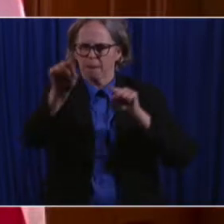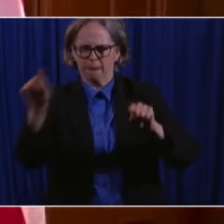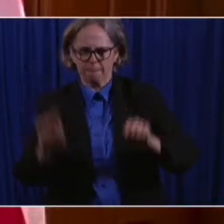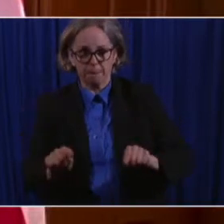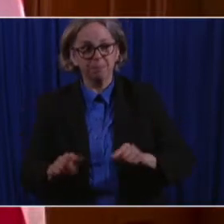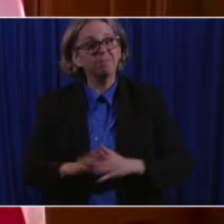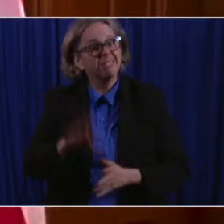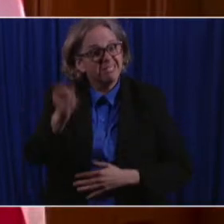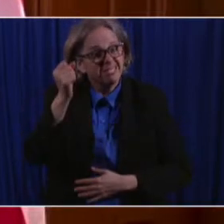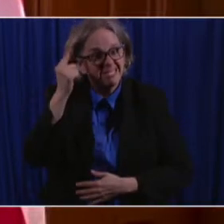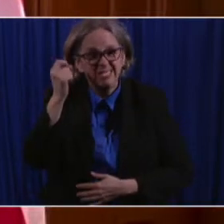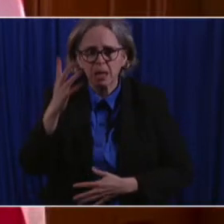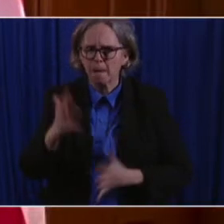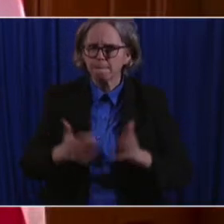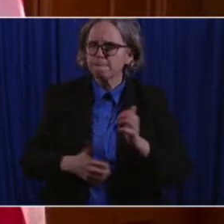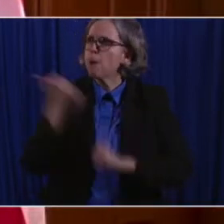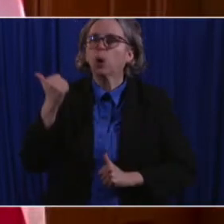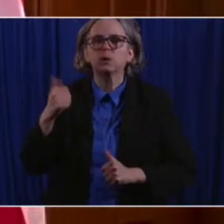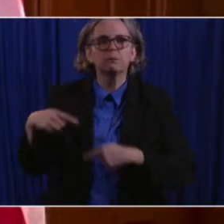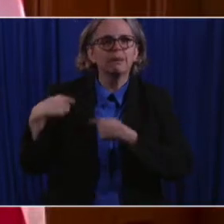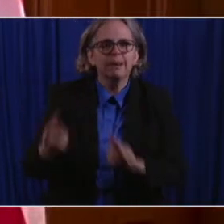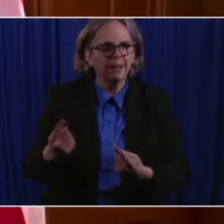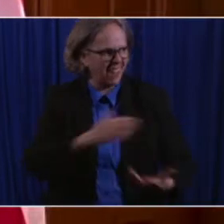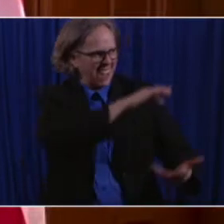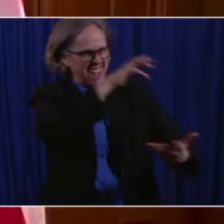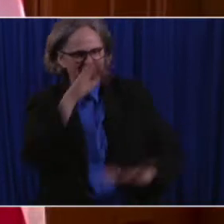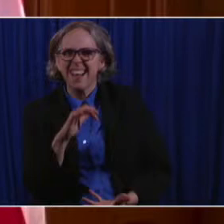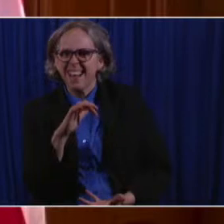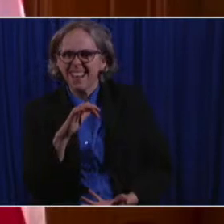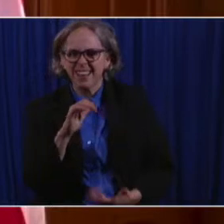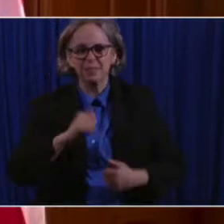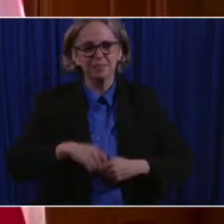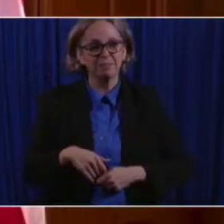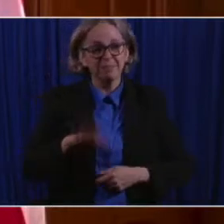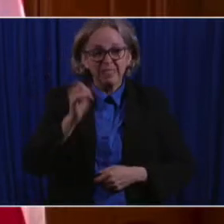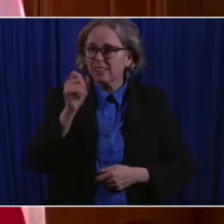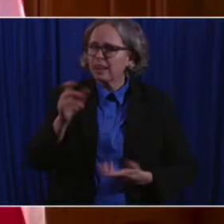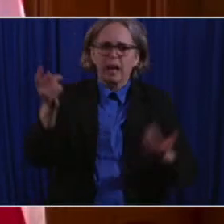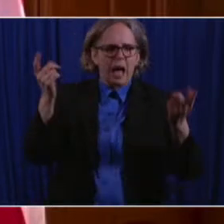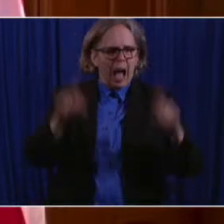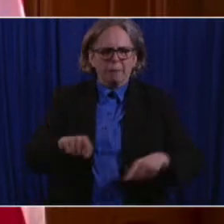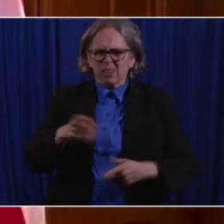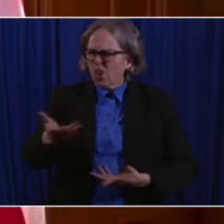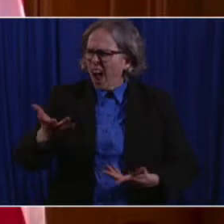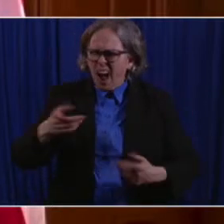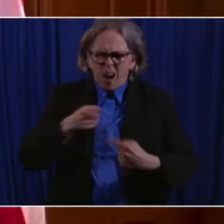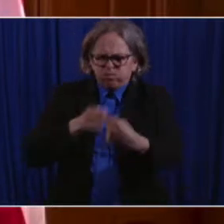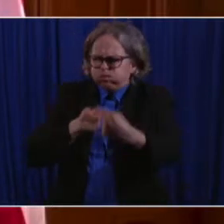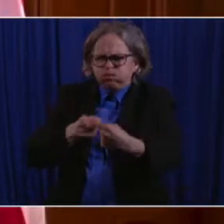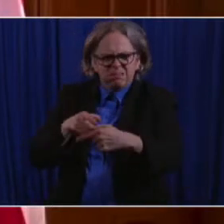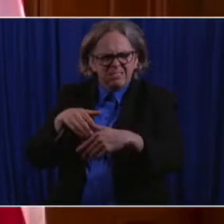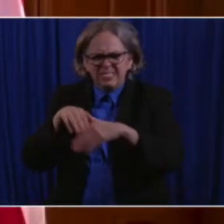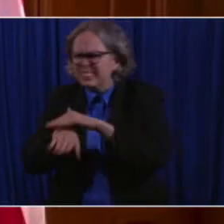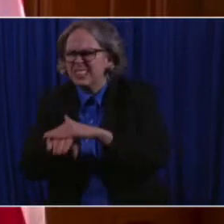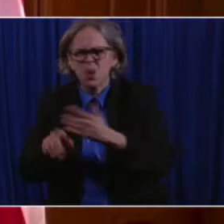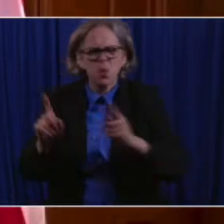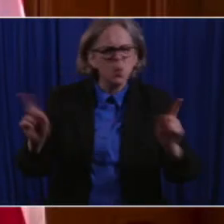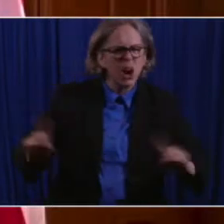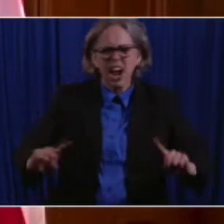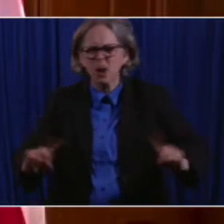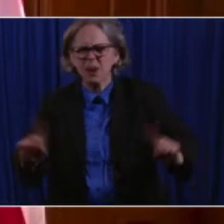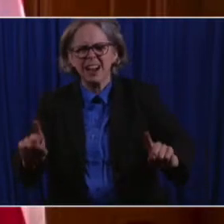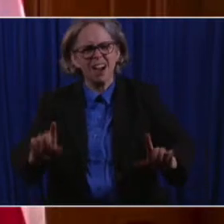amount that we have received. So if you had trouble in the past getting it, we just ask you, this is an